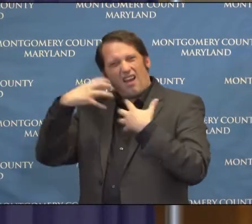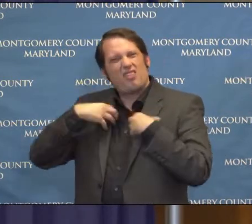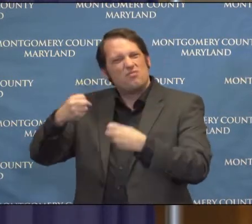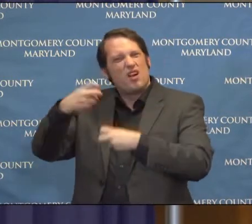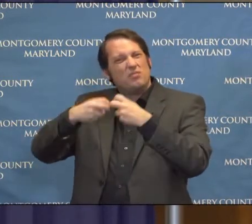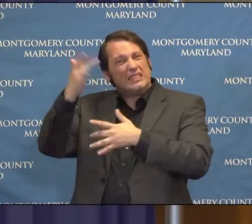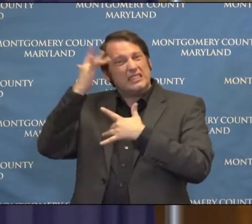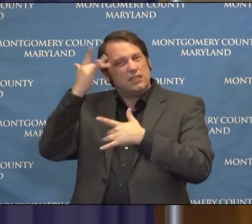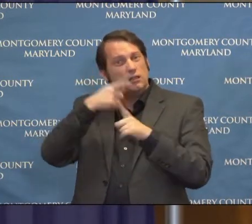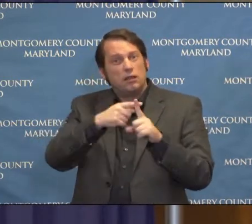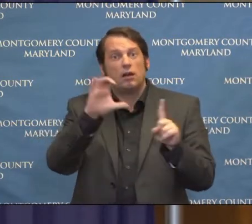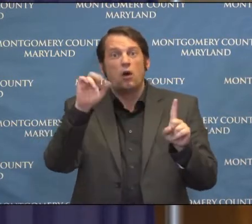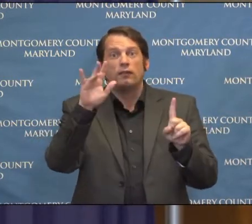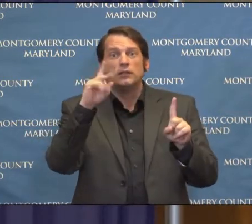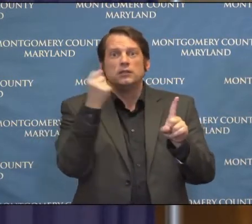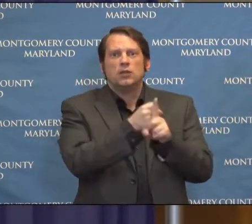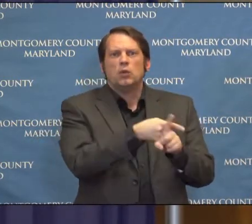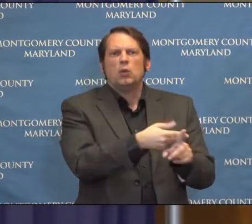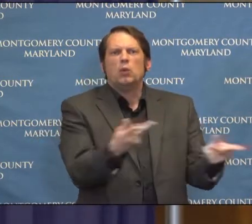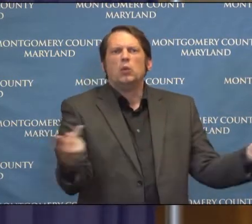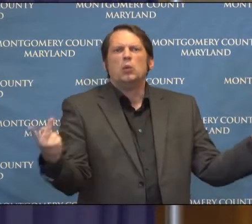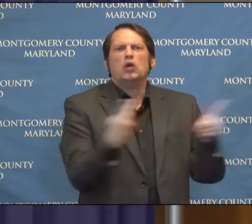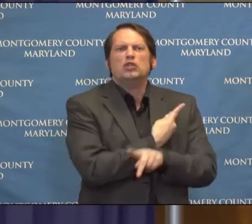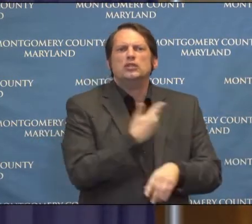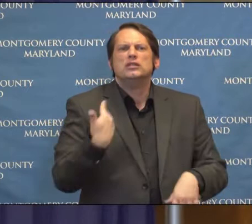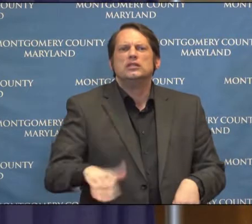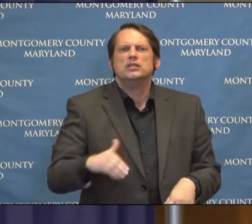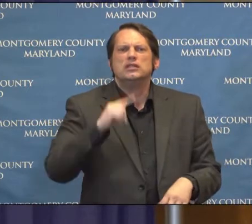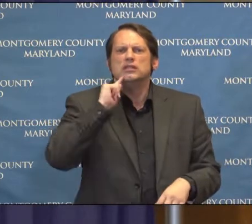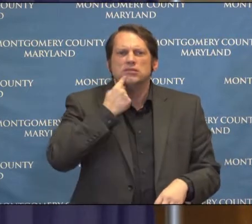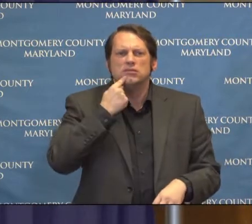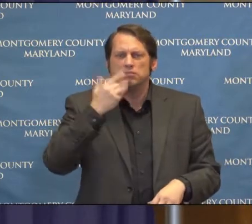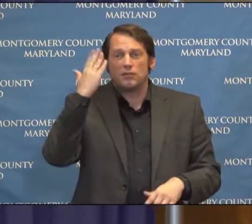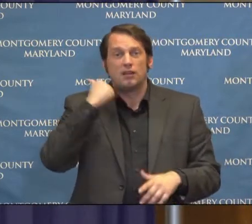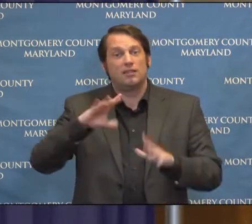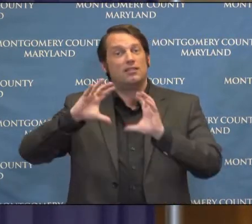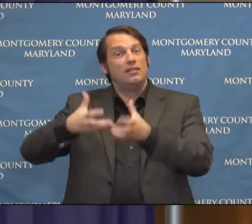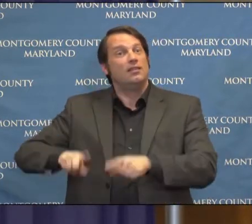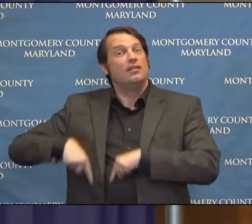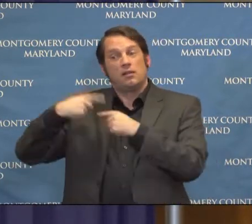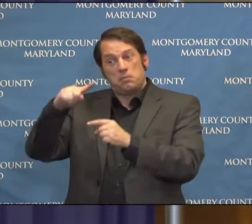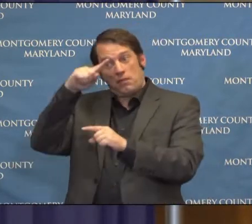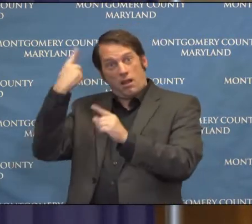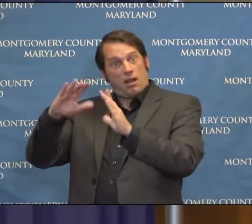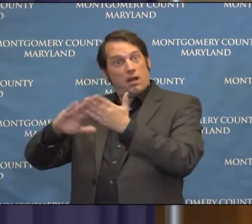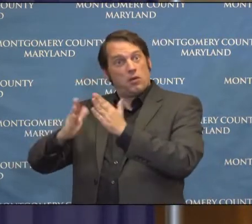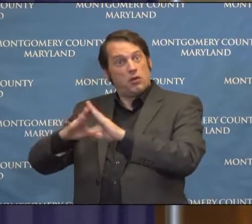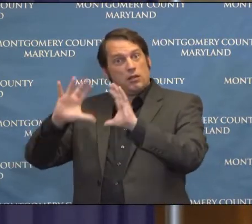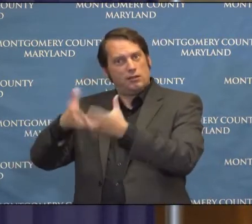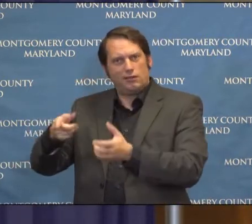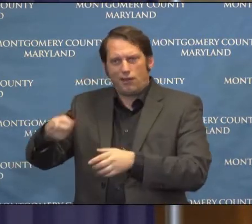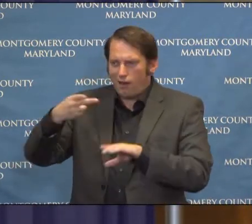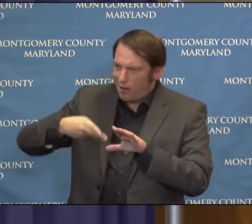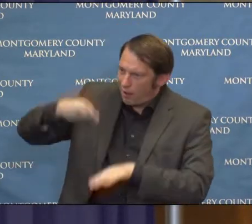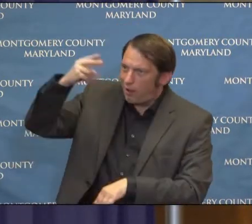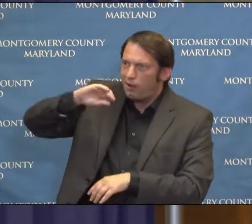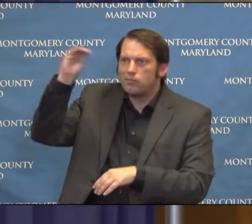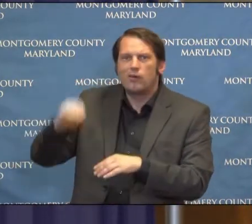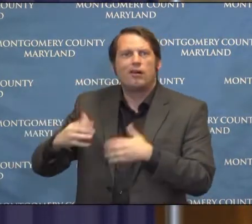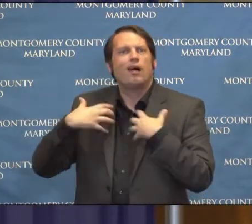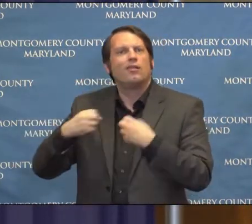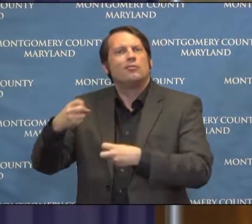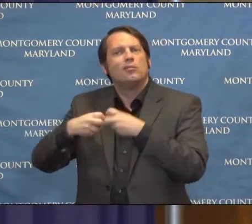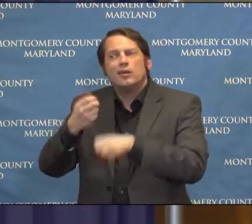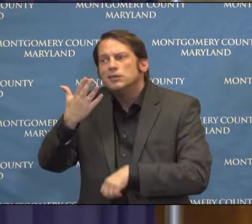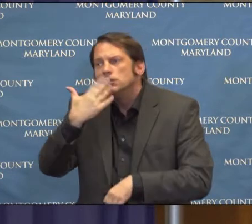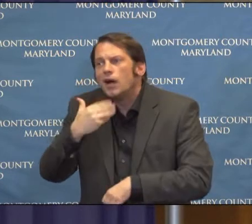have higher rates of those particular illnesses. Now, I don't want to blame morbidity associated with COVID